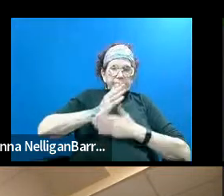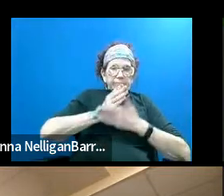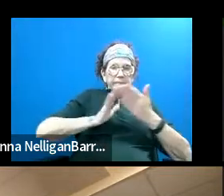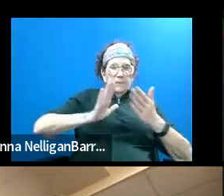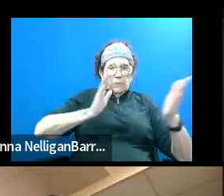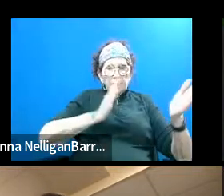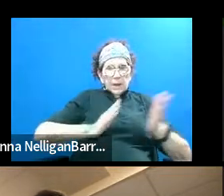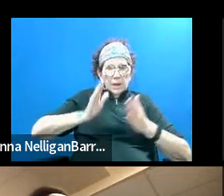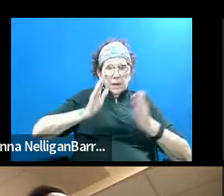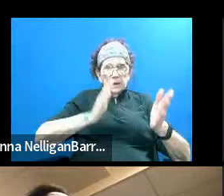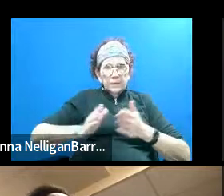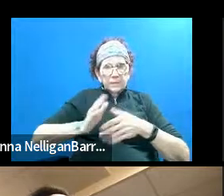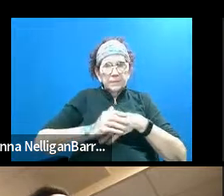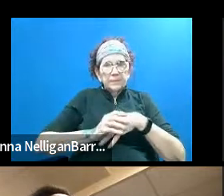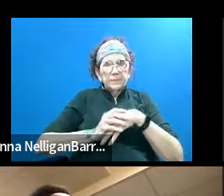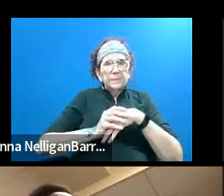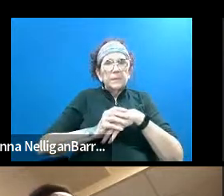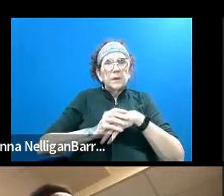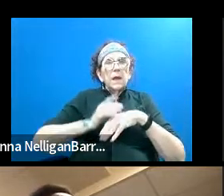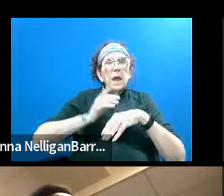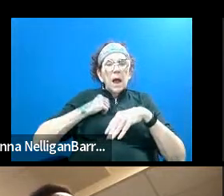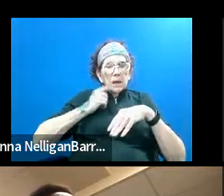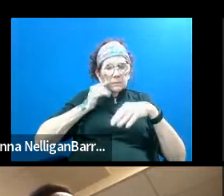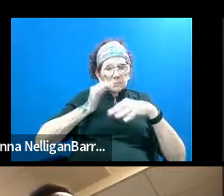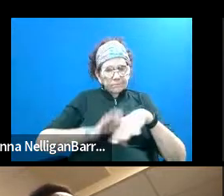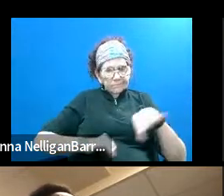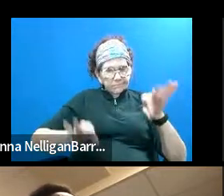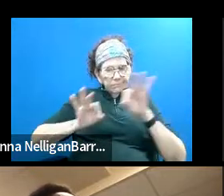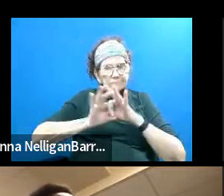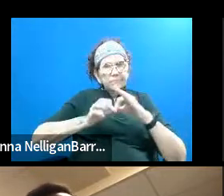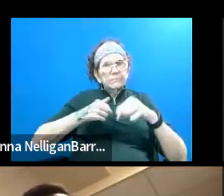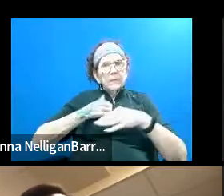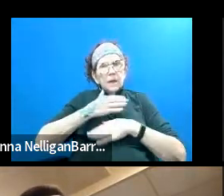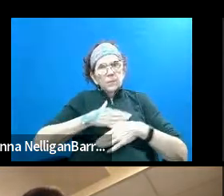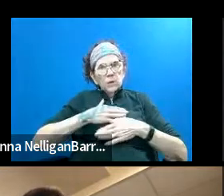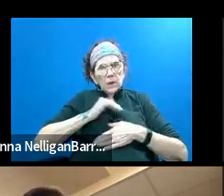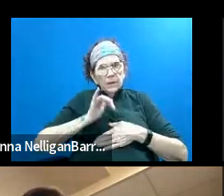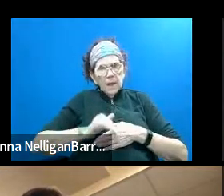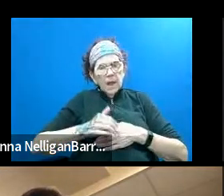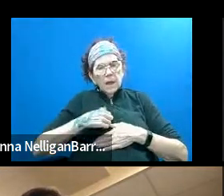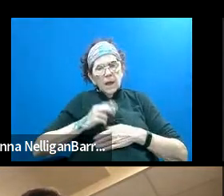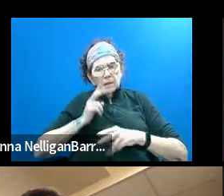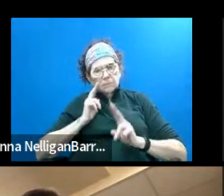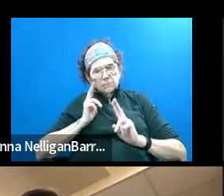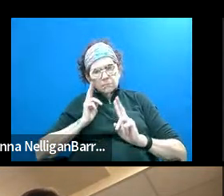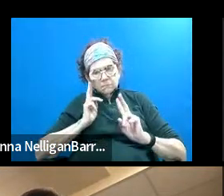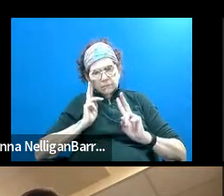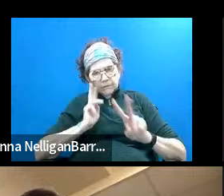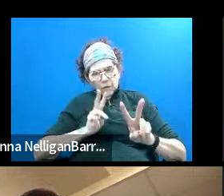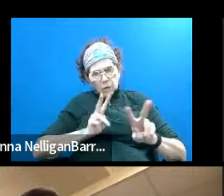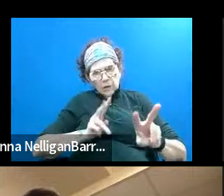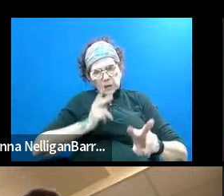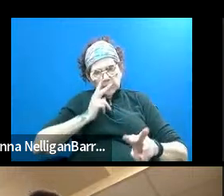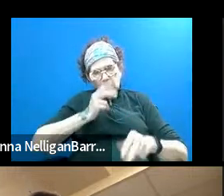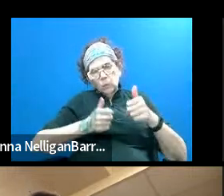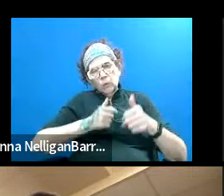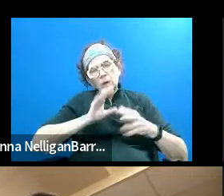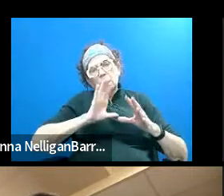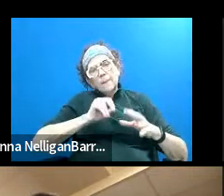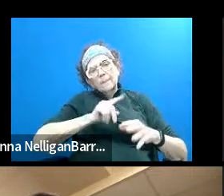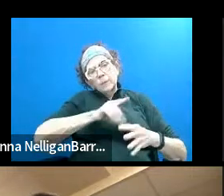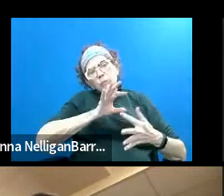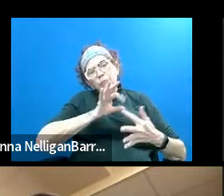is. I appreciate that. We'll look forward to seeing which firm you choose, and I'm sure they'll